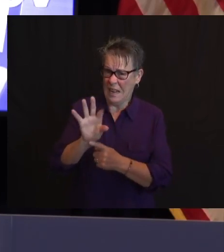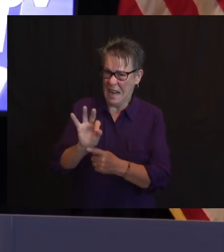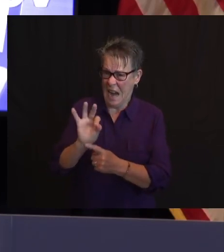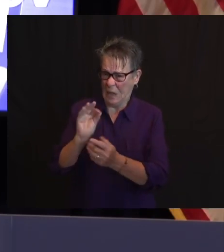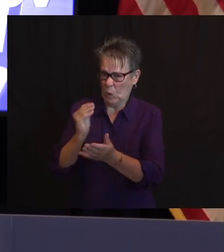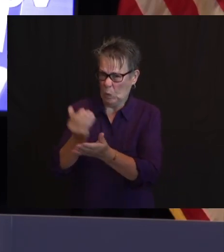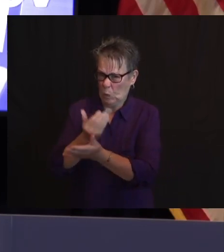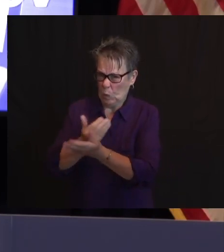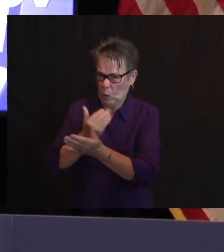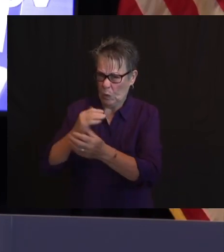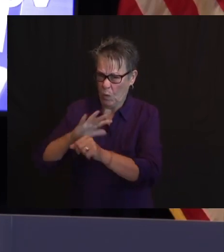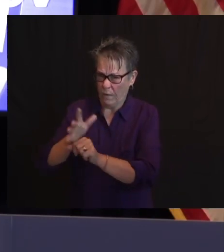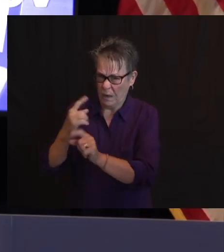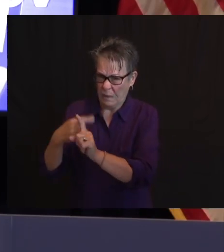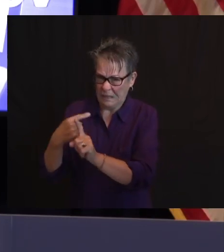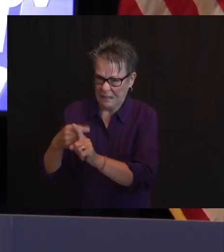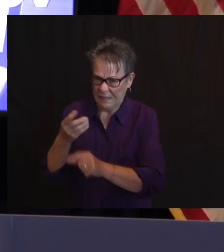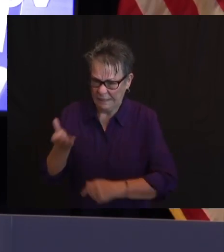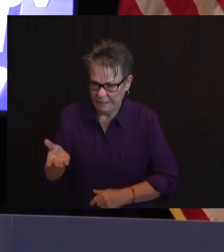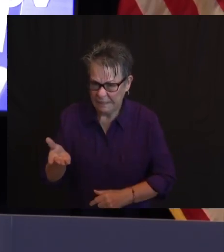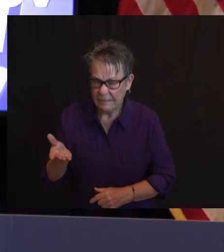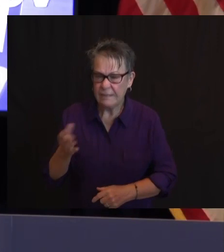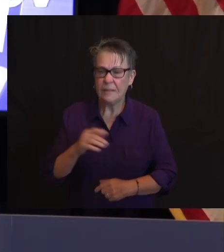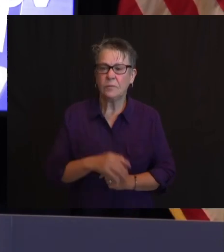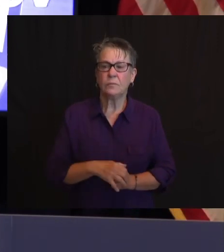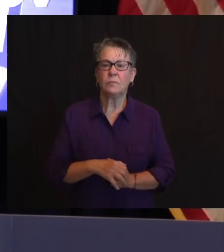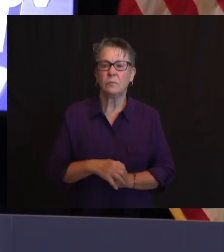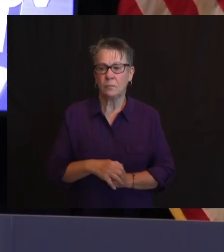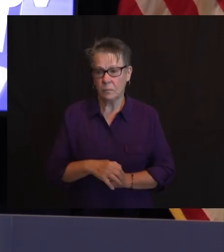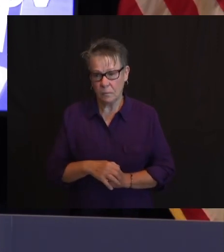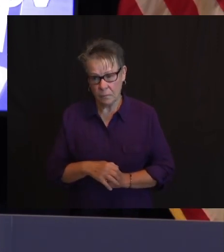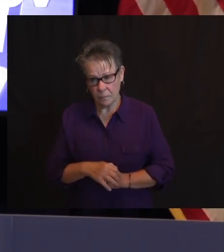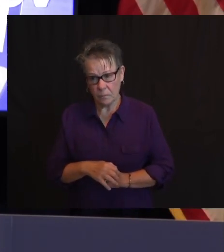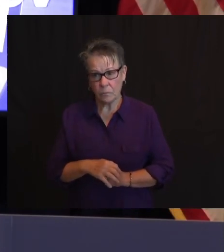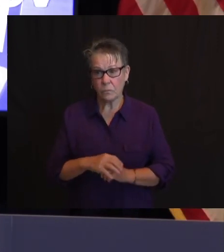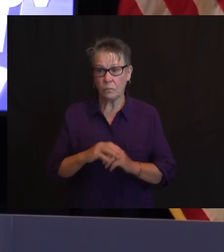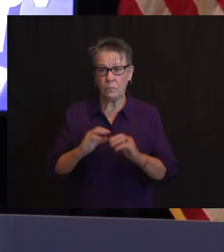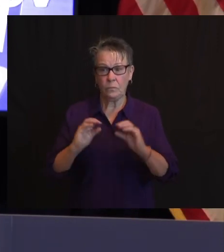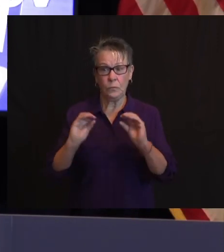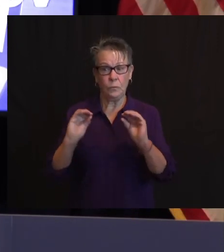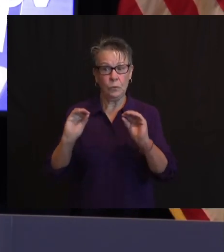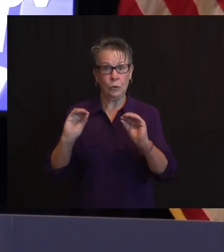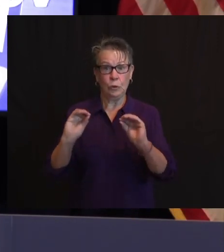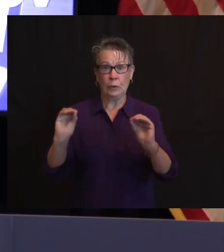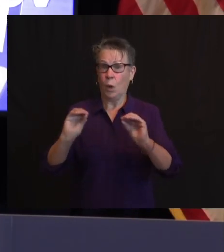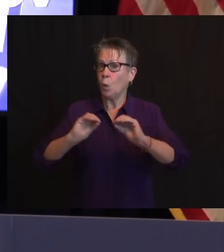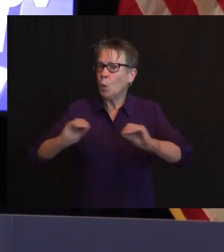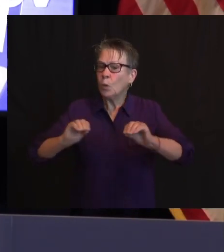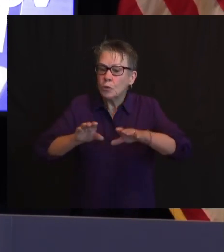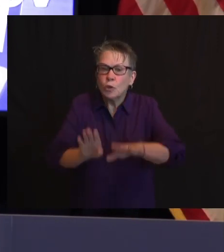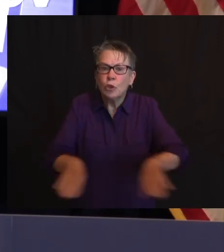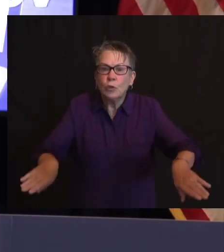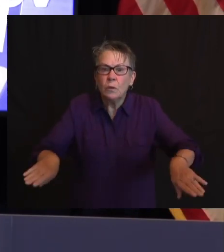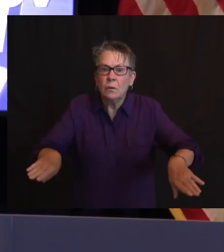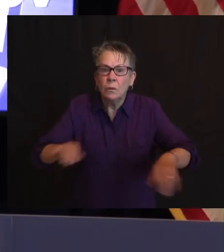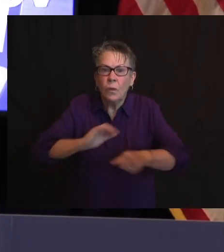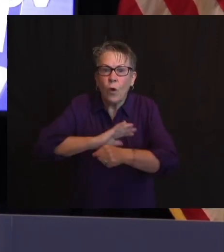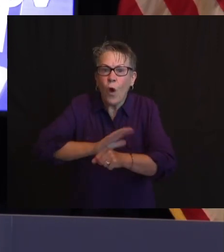ventilators. Fortunately, there are no new reports of multisystem inflammatory syndrome in